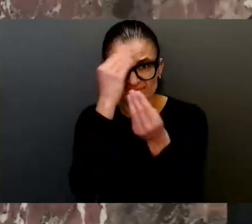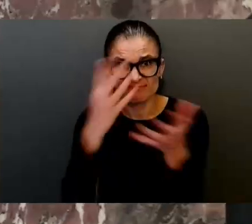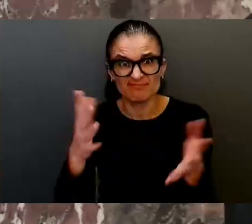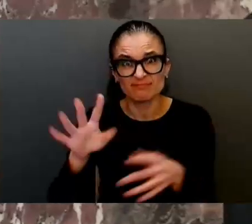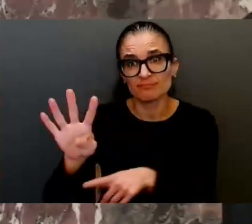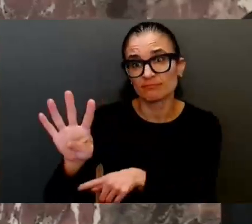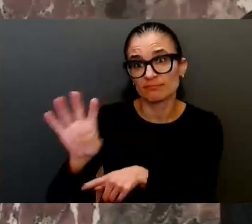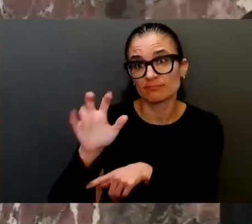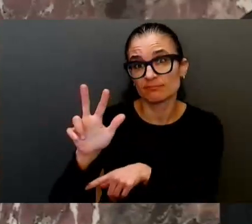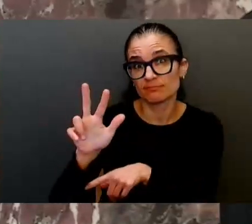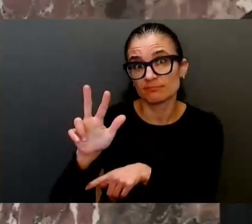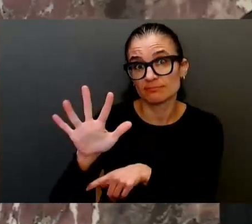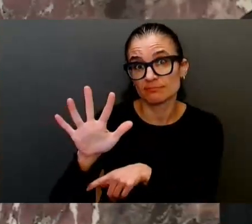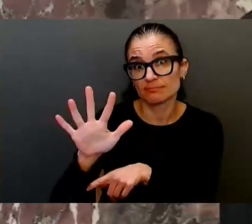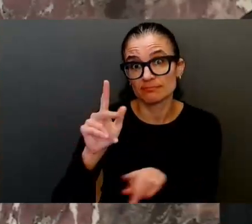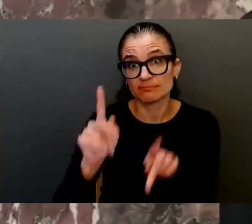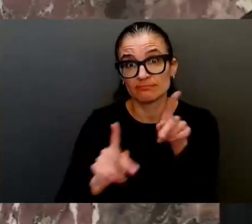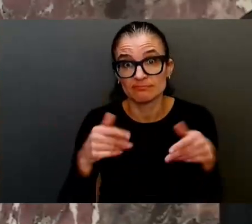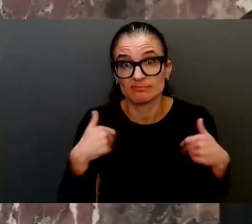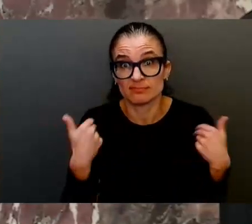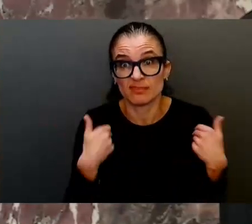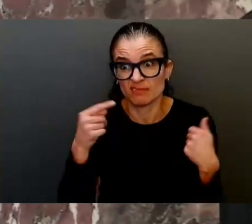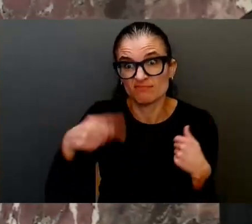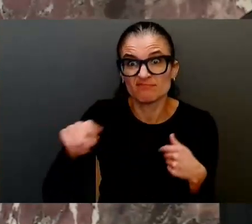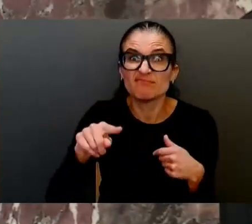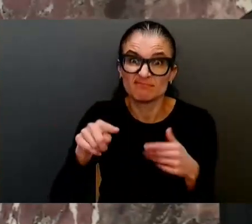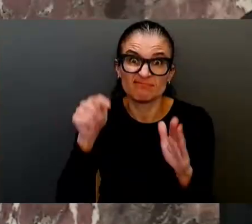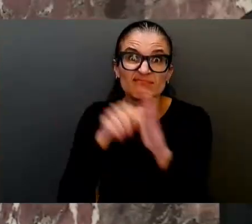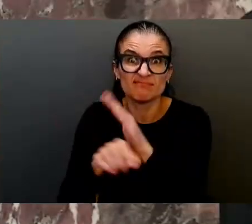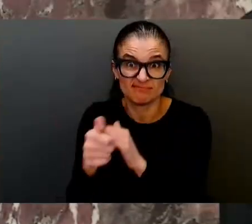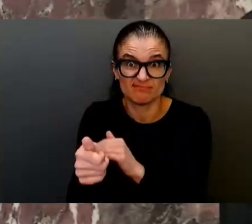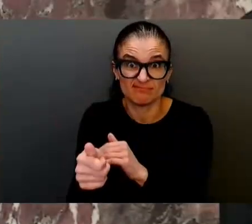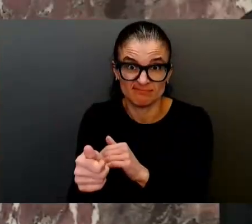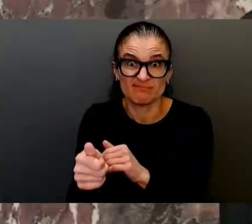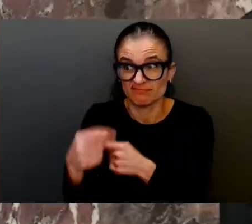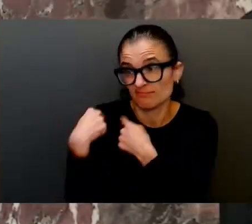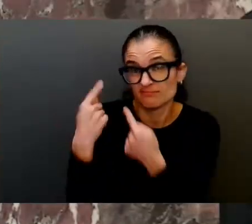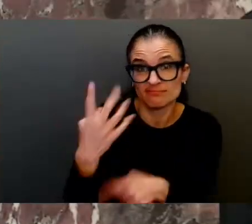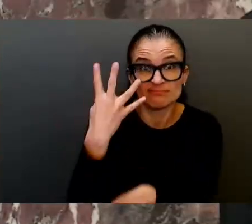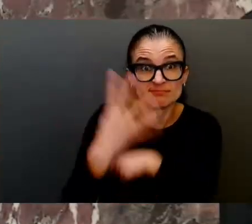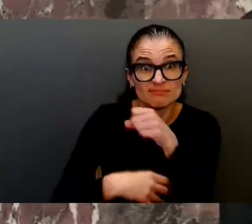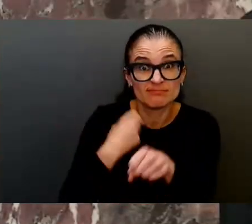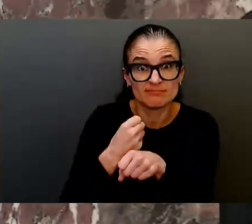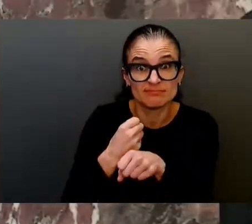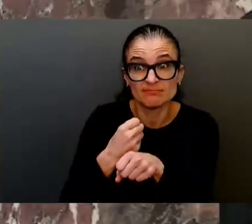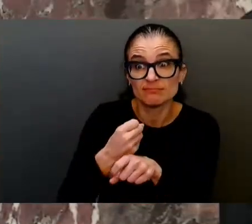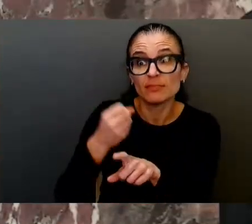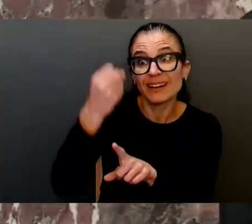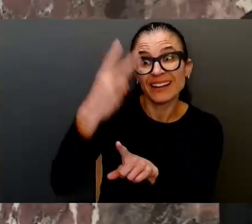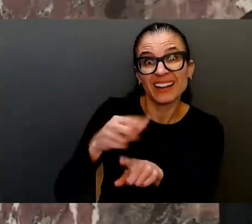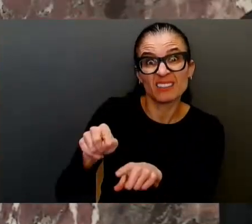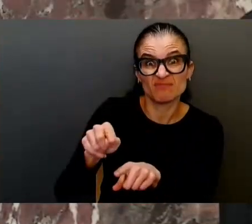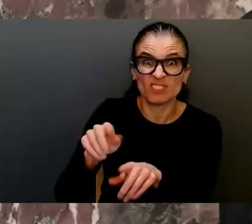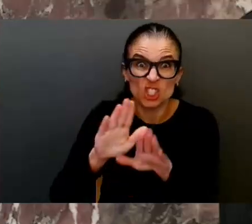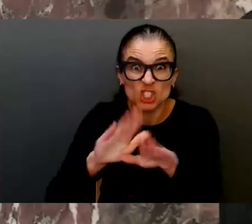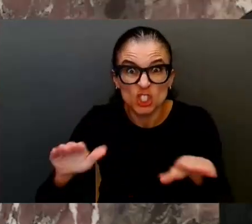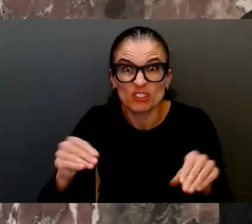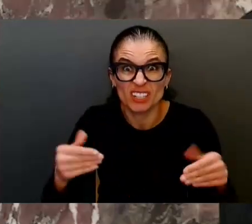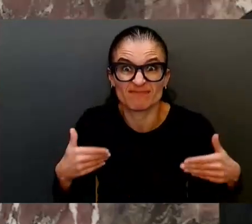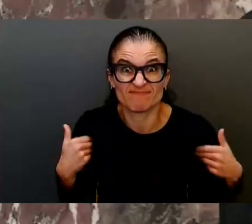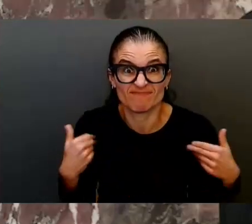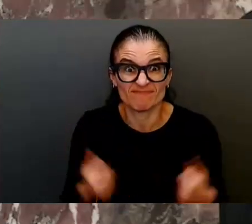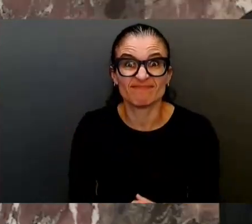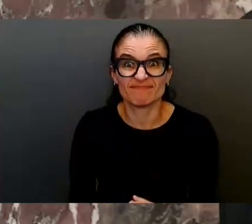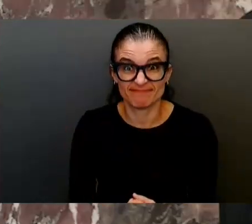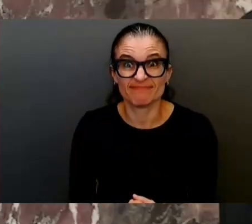Half of those children and youth had involvement with the Ministry of Children and Families. Will this Premier stand up today and admit